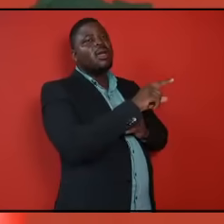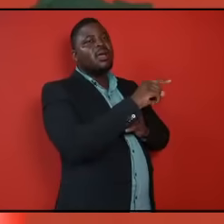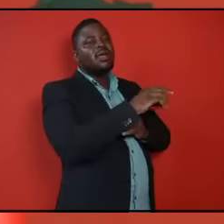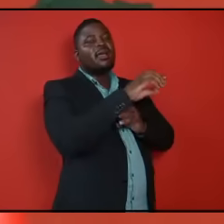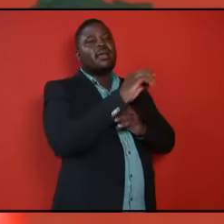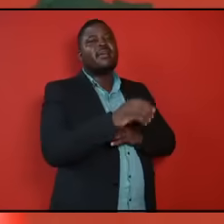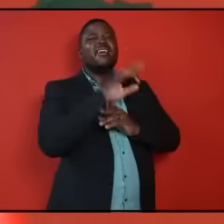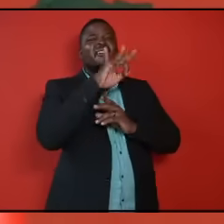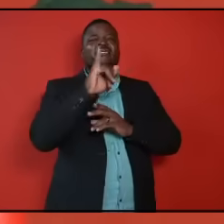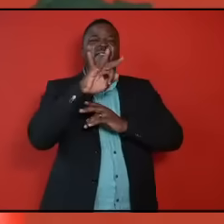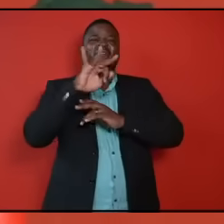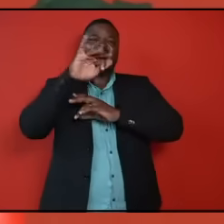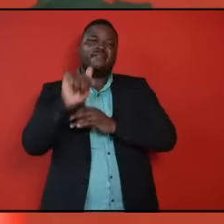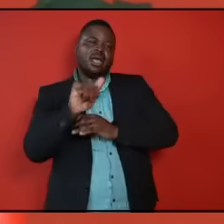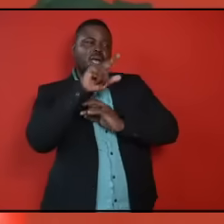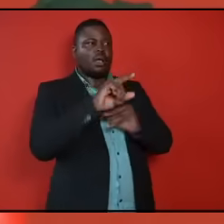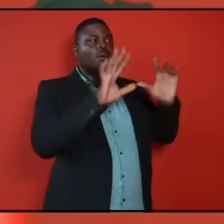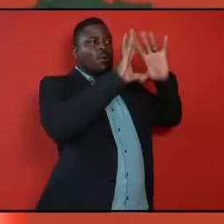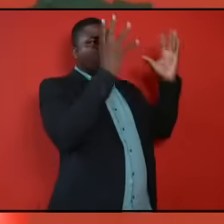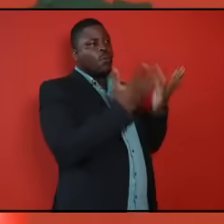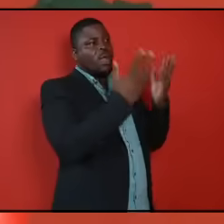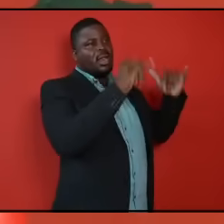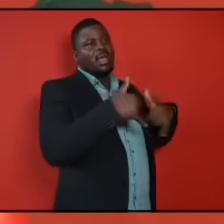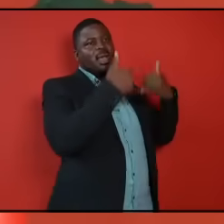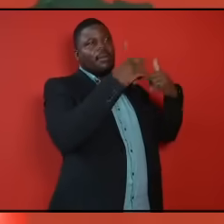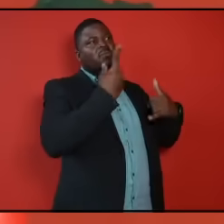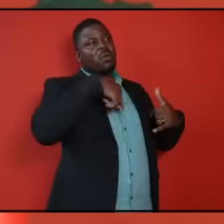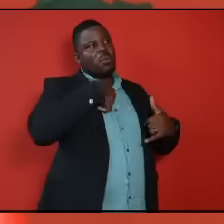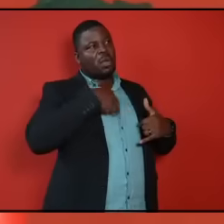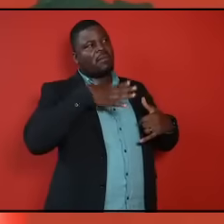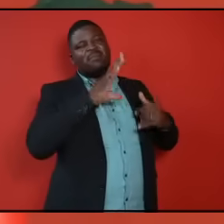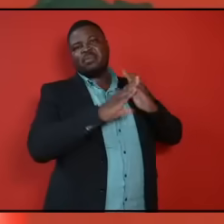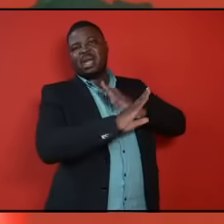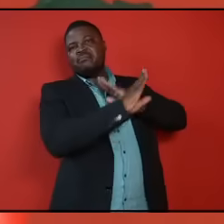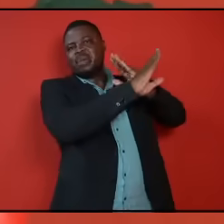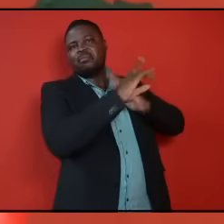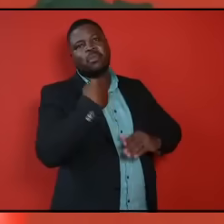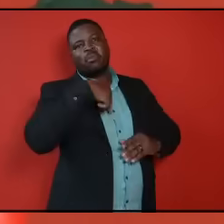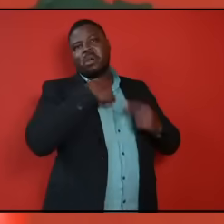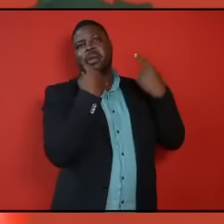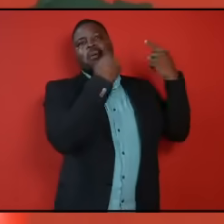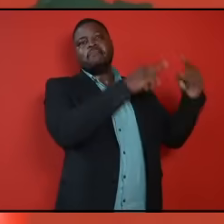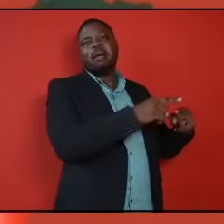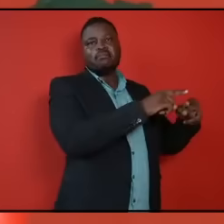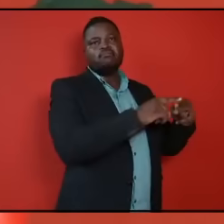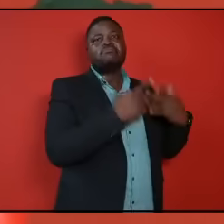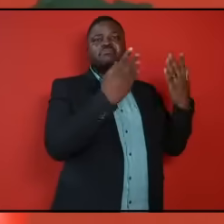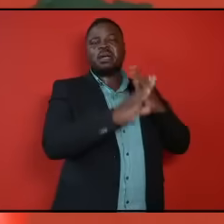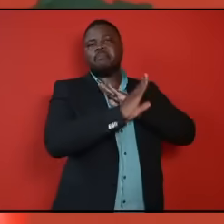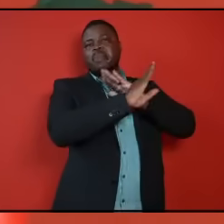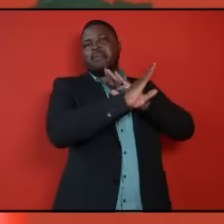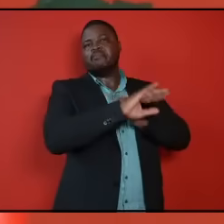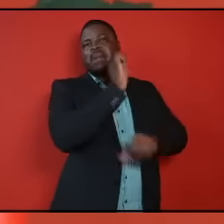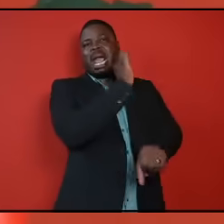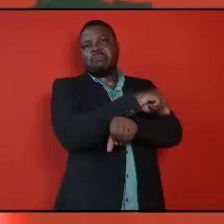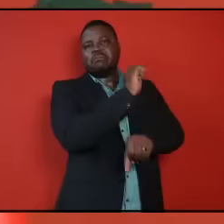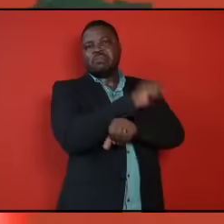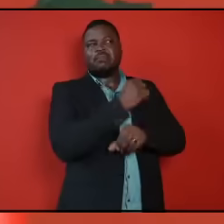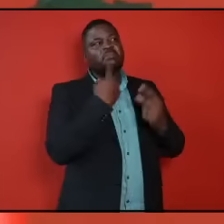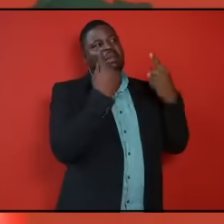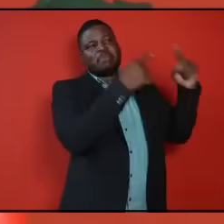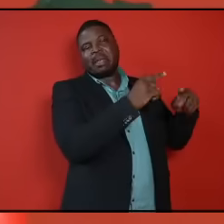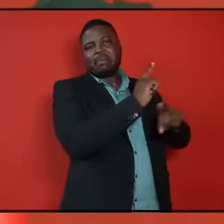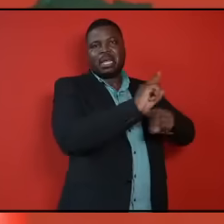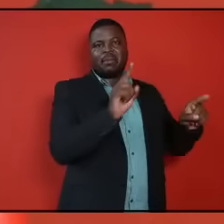the United States. A sporting boycott is not merely symbolic, but it is rooted in a proud